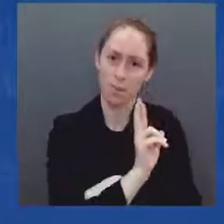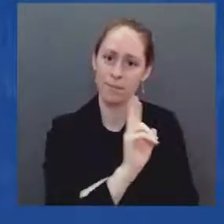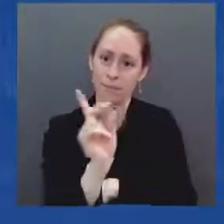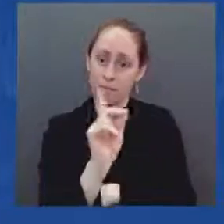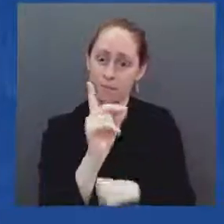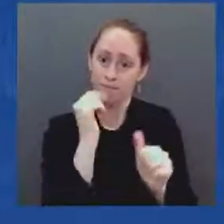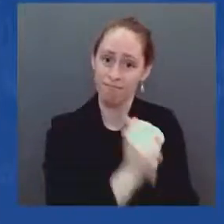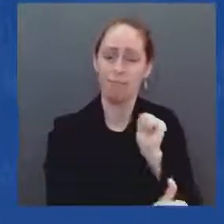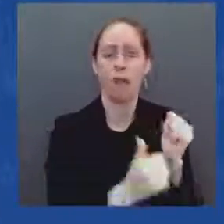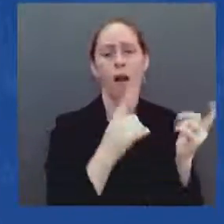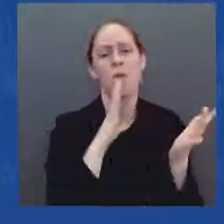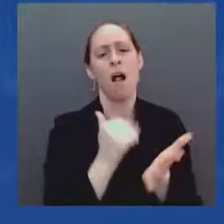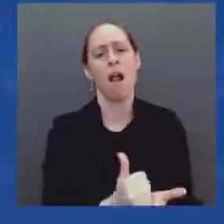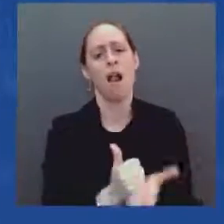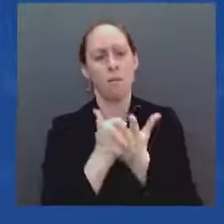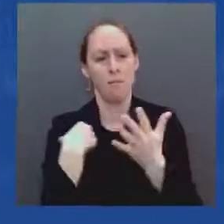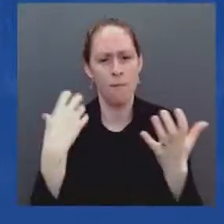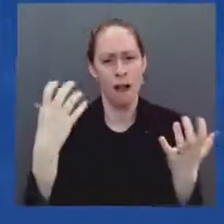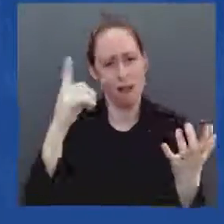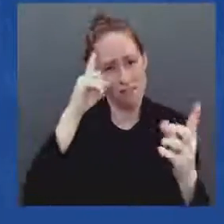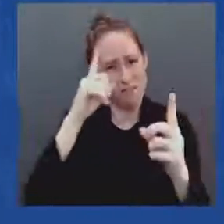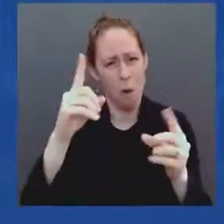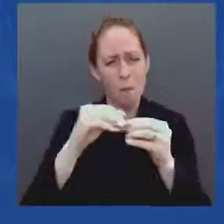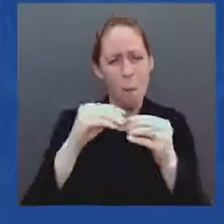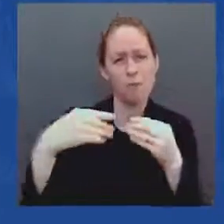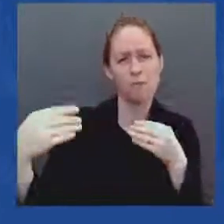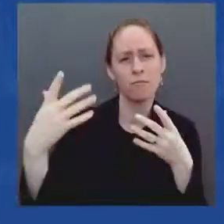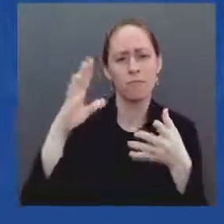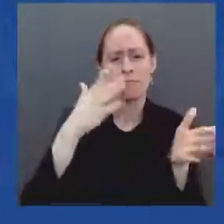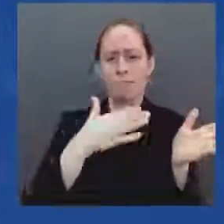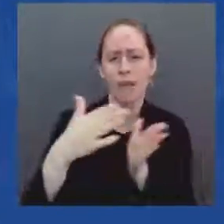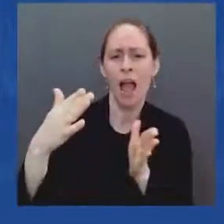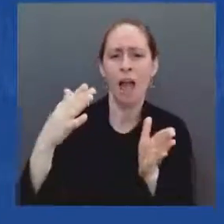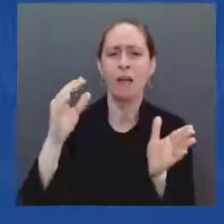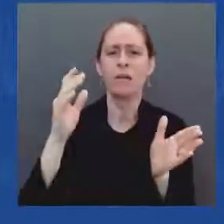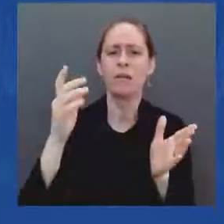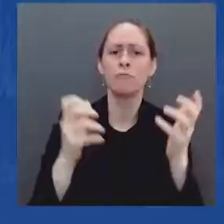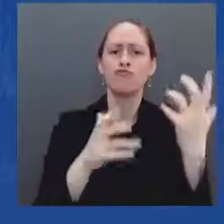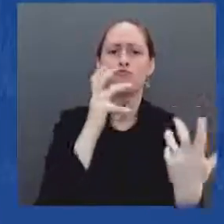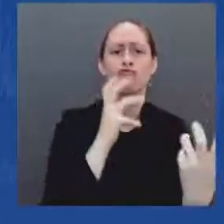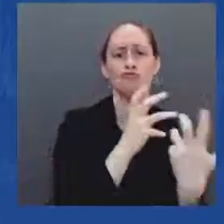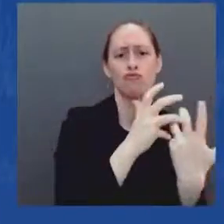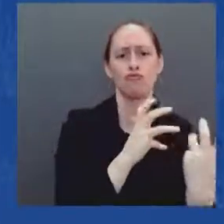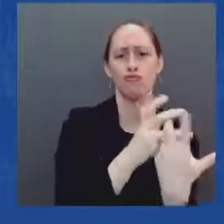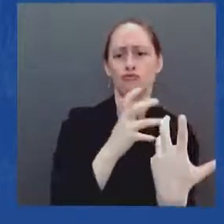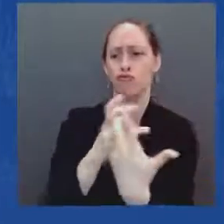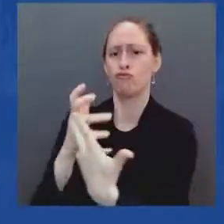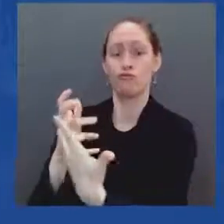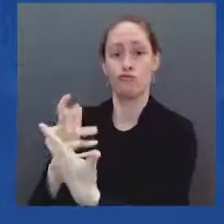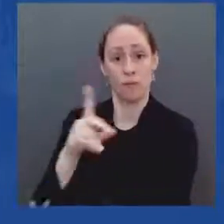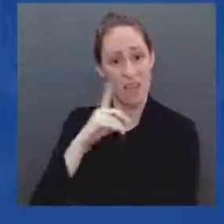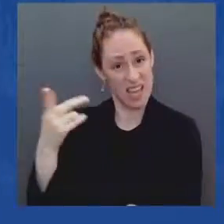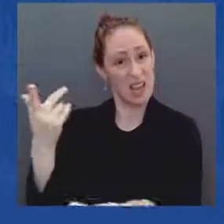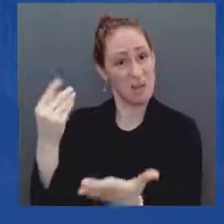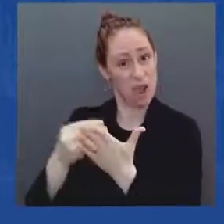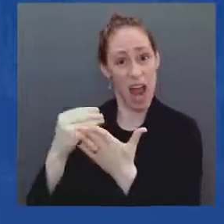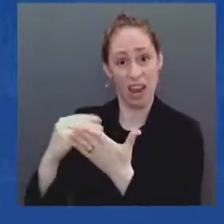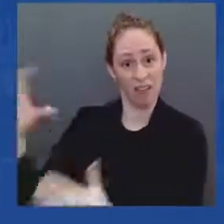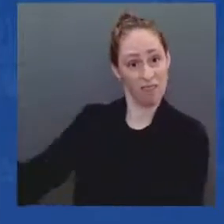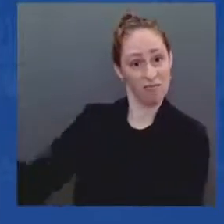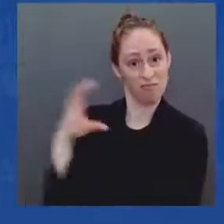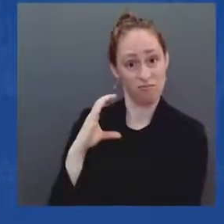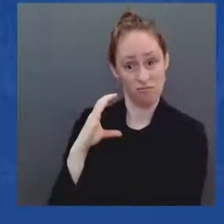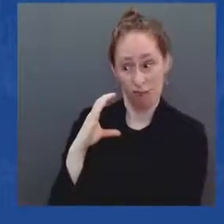can audit us. But we would welcome that partnership. I also want to thank